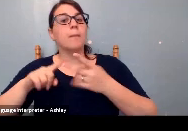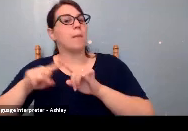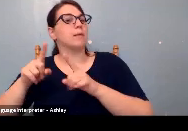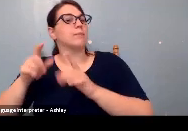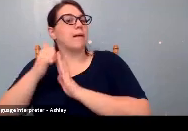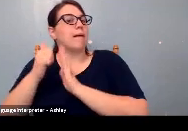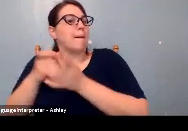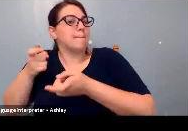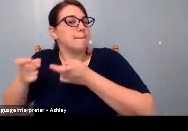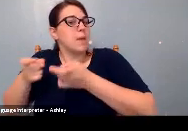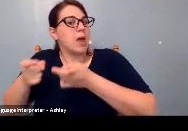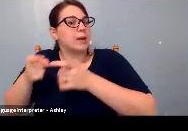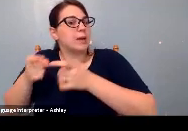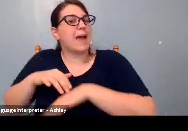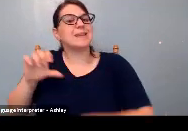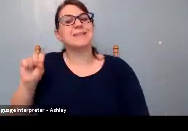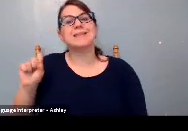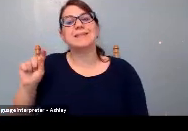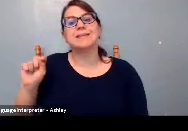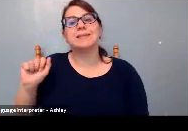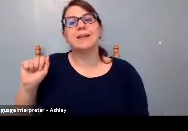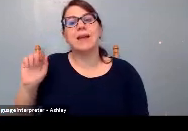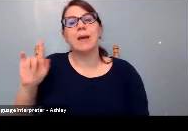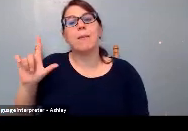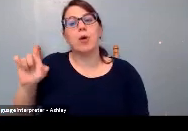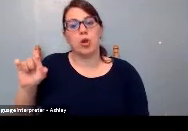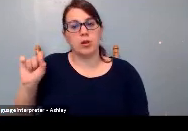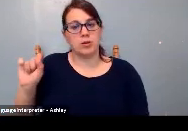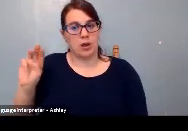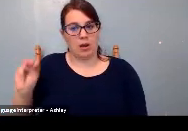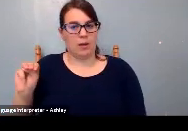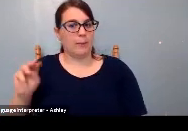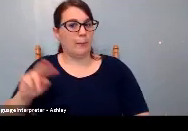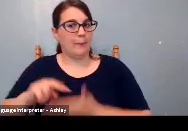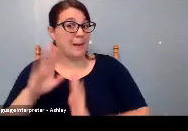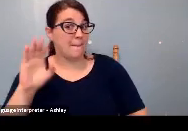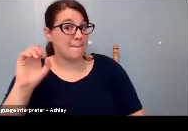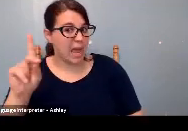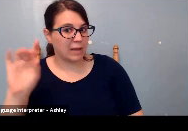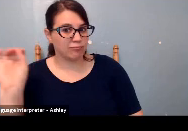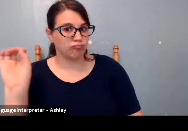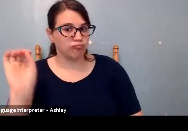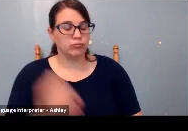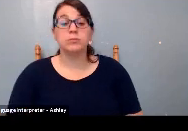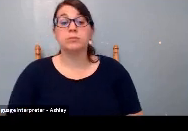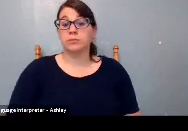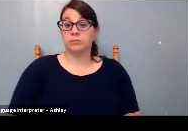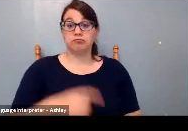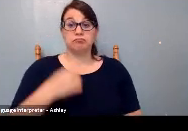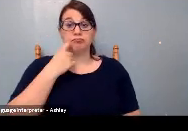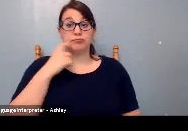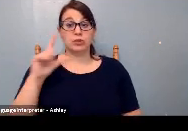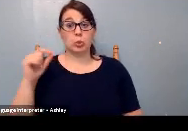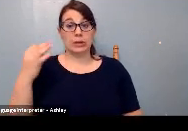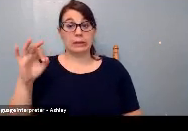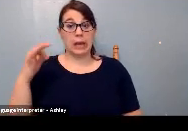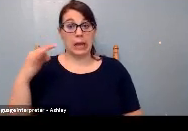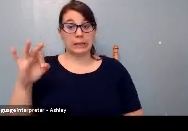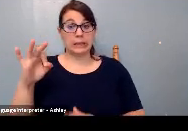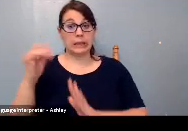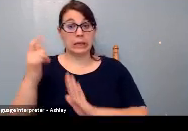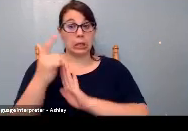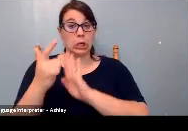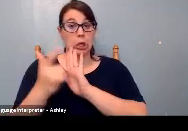there's no banks. And new in 2019, the state legislation, there is a state